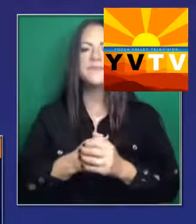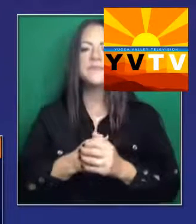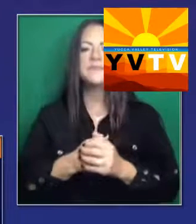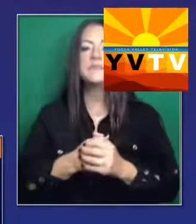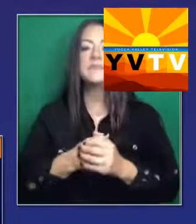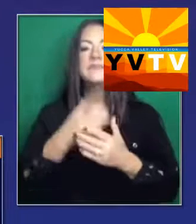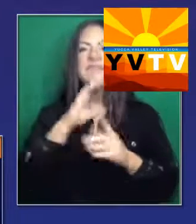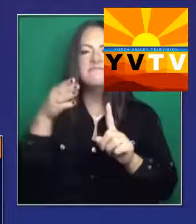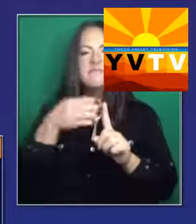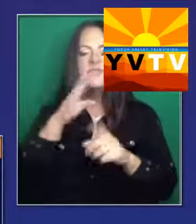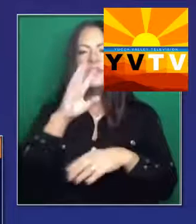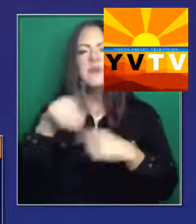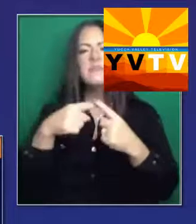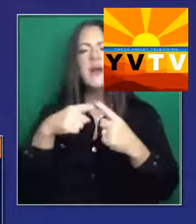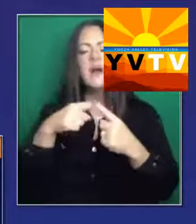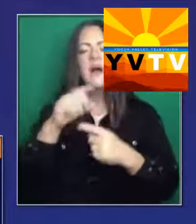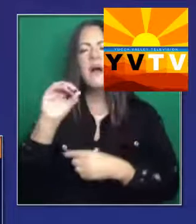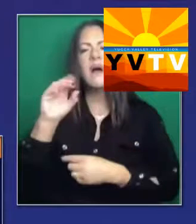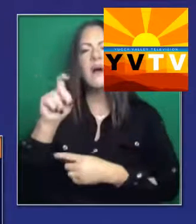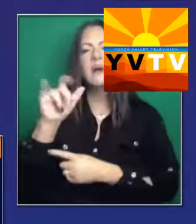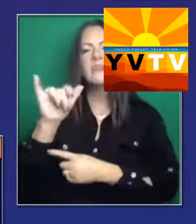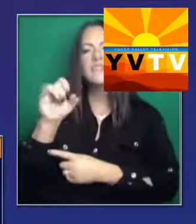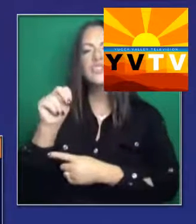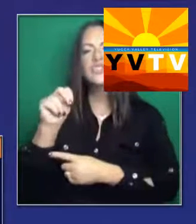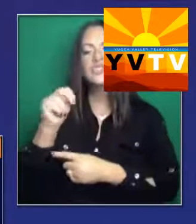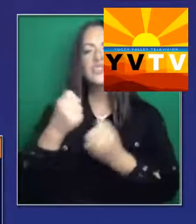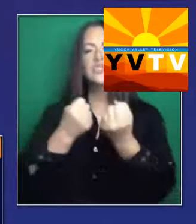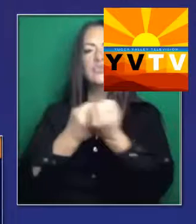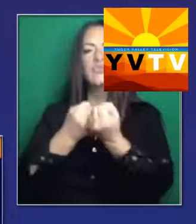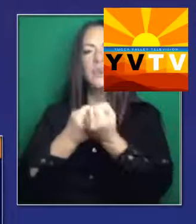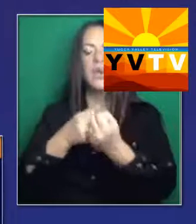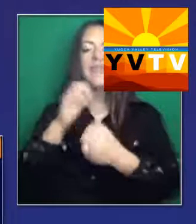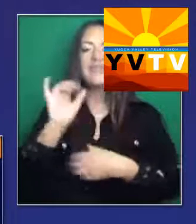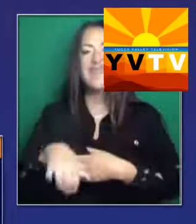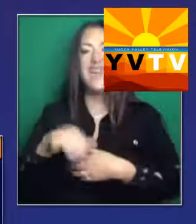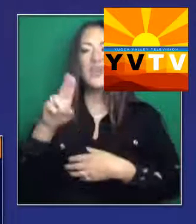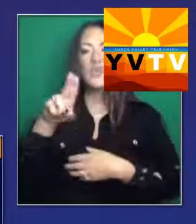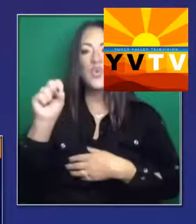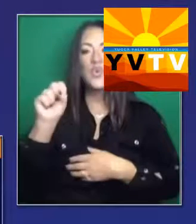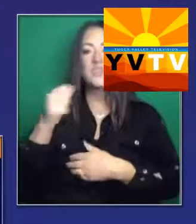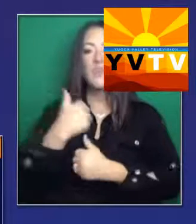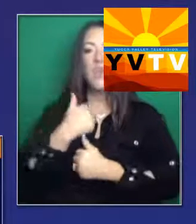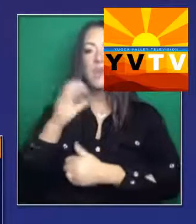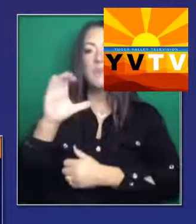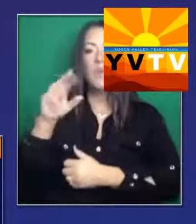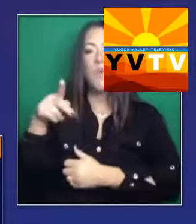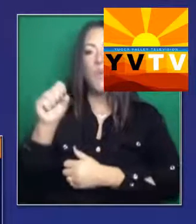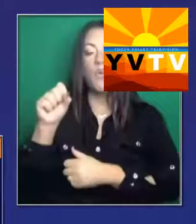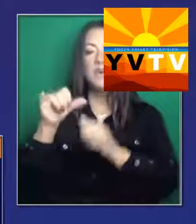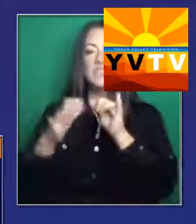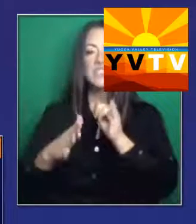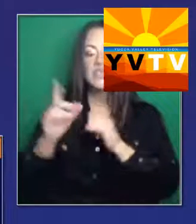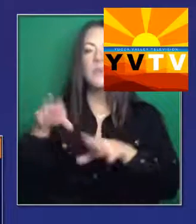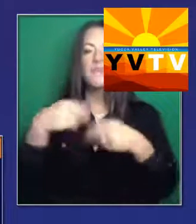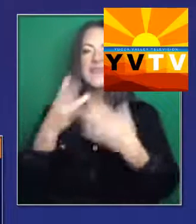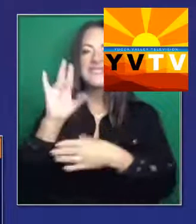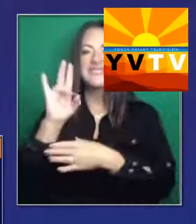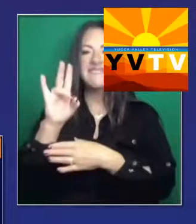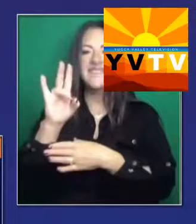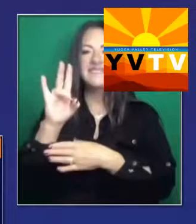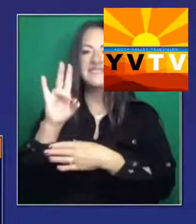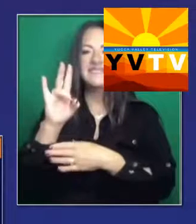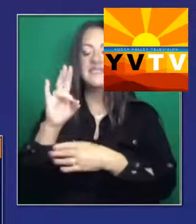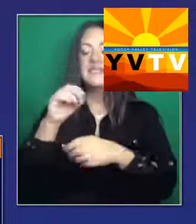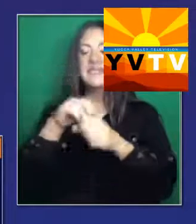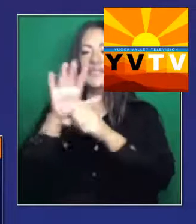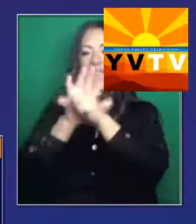the support that the Army Corps has already provided, has been exampled in 7 facilities, 5 down in LA, 2 in